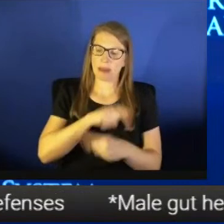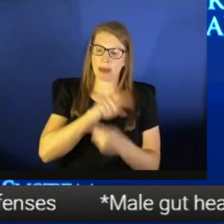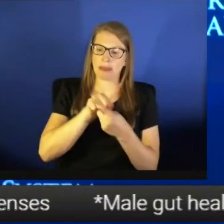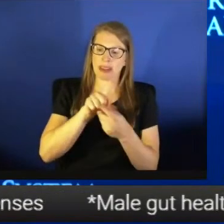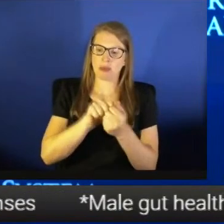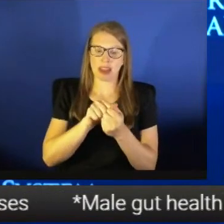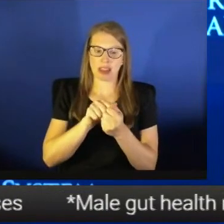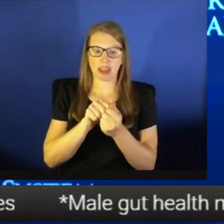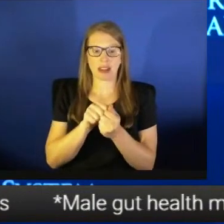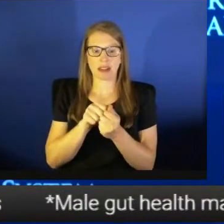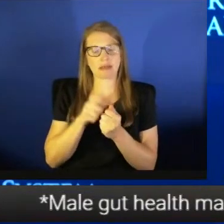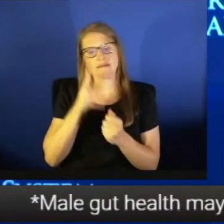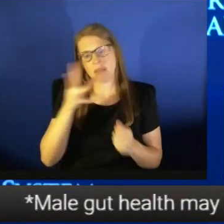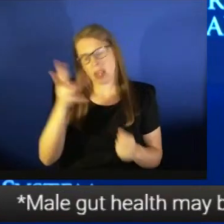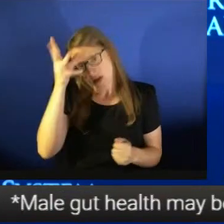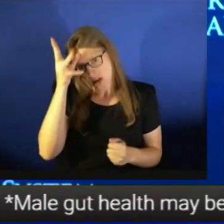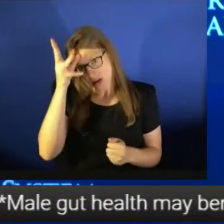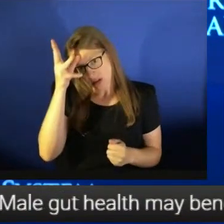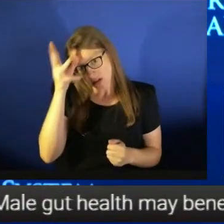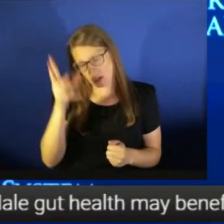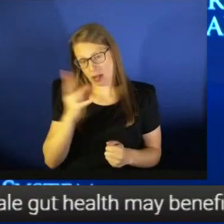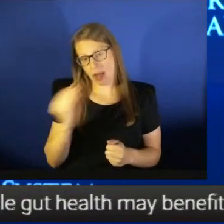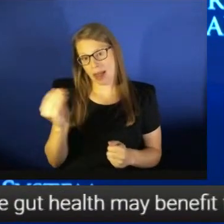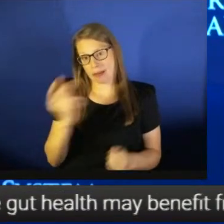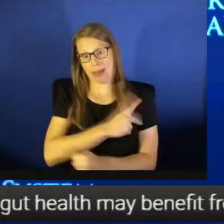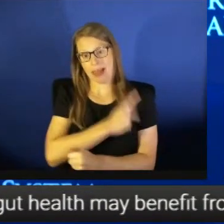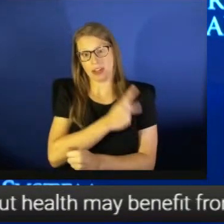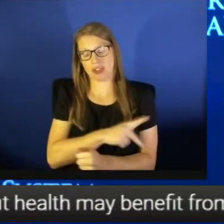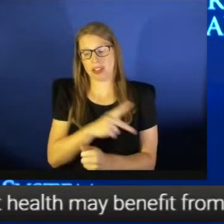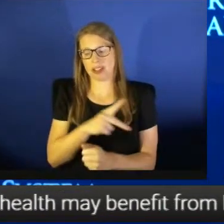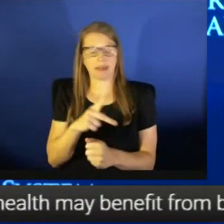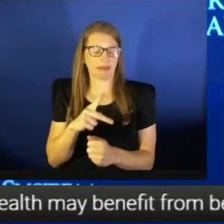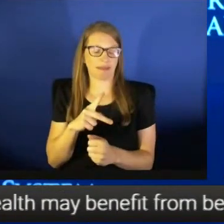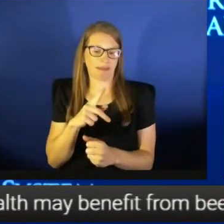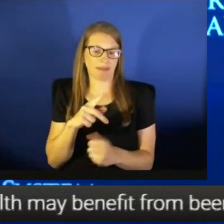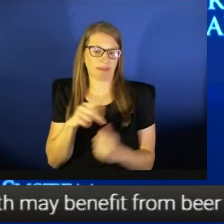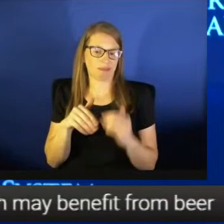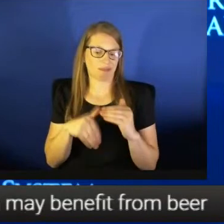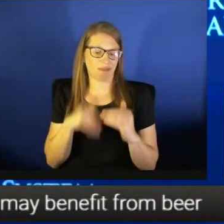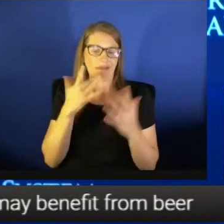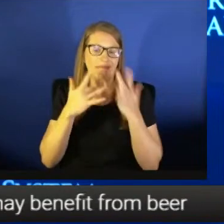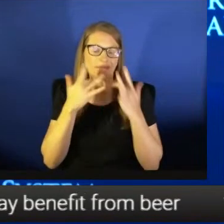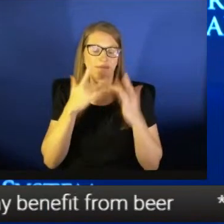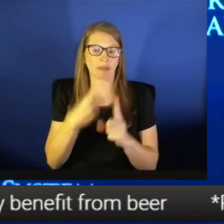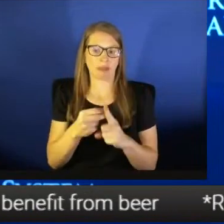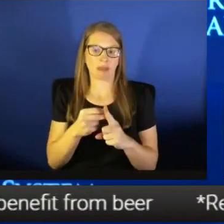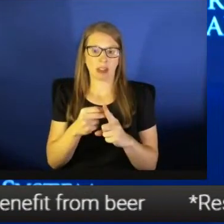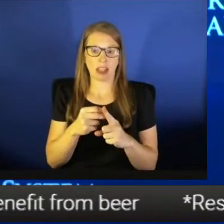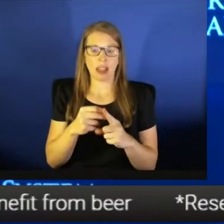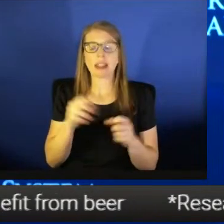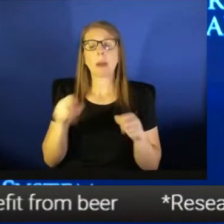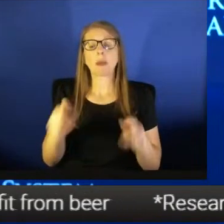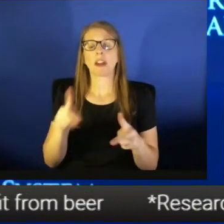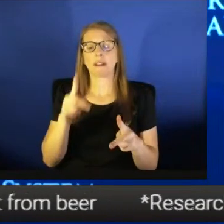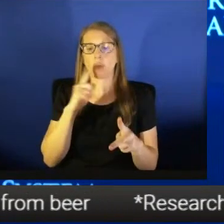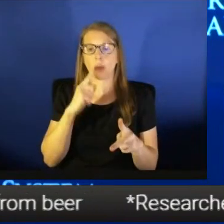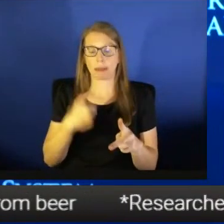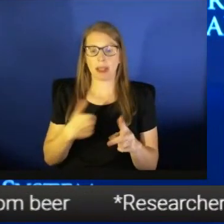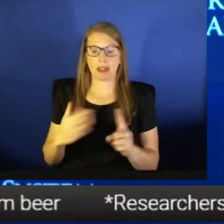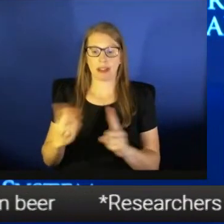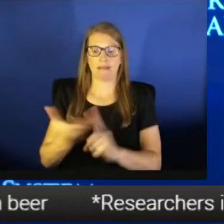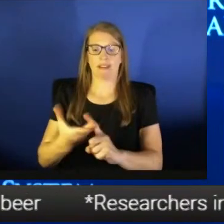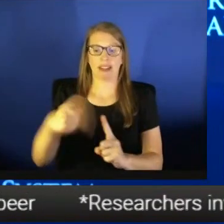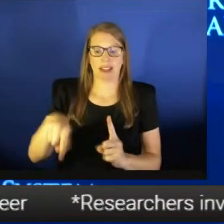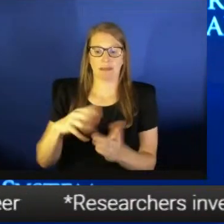the parents and the patients that are under-vaccinated, it's a chance for me to convince them to vaccinate. And I